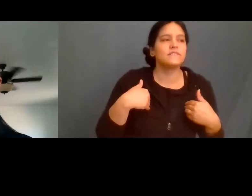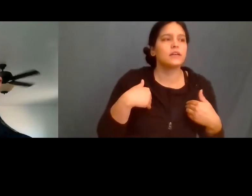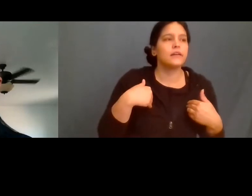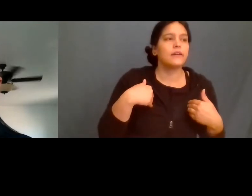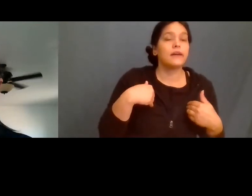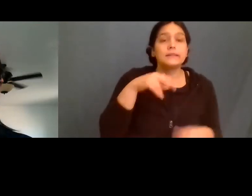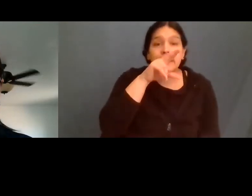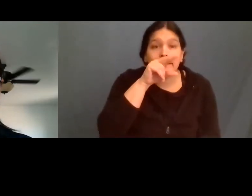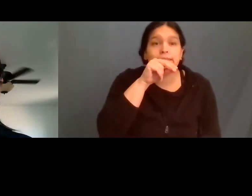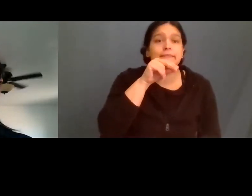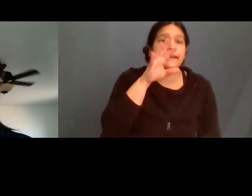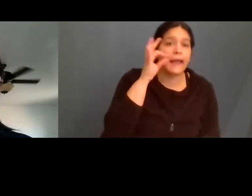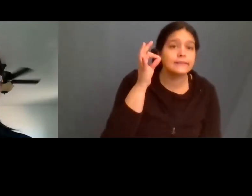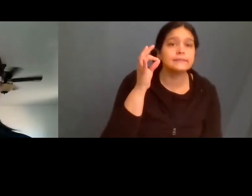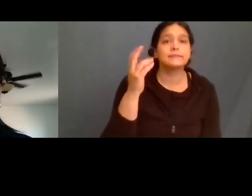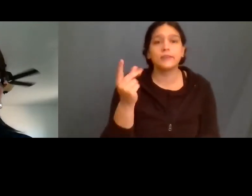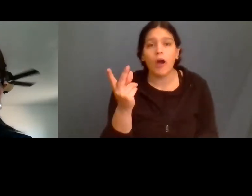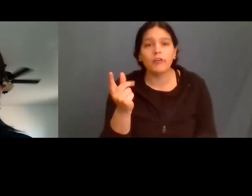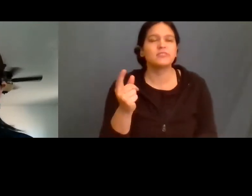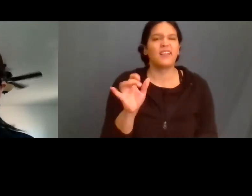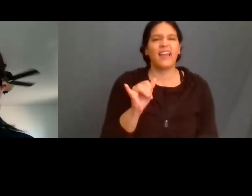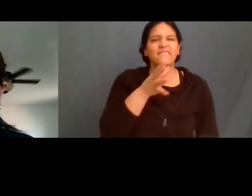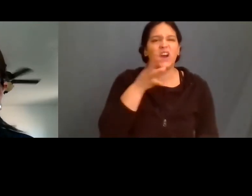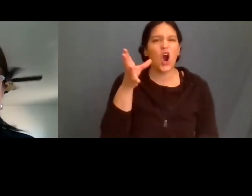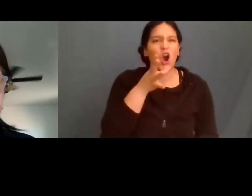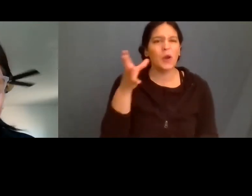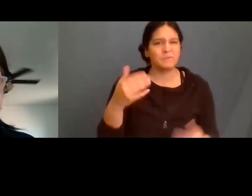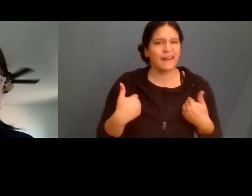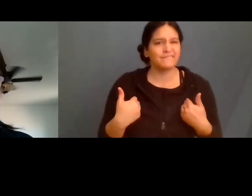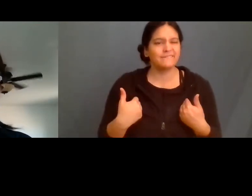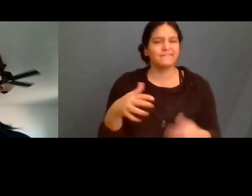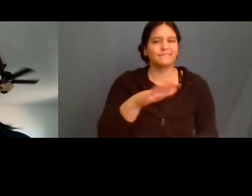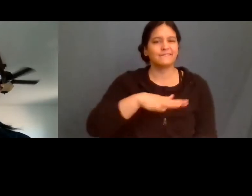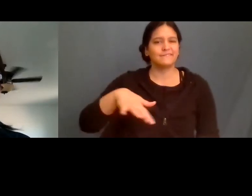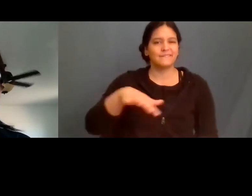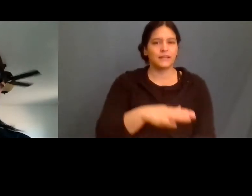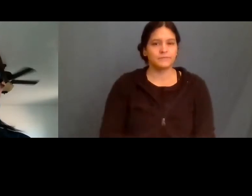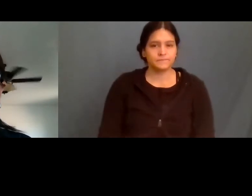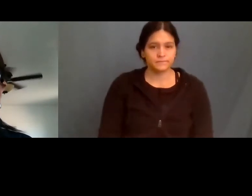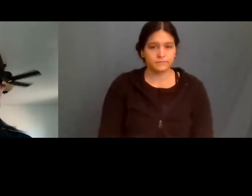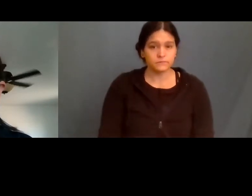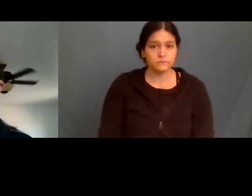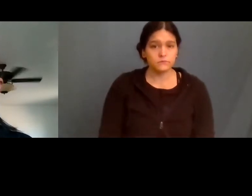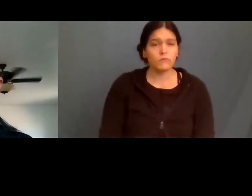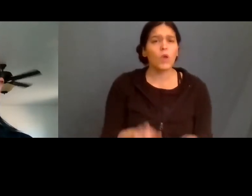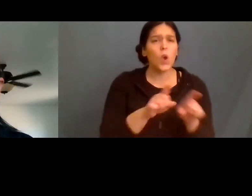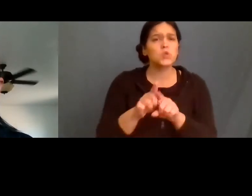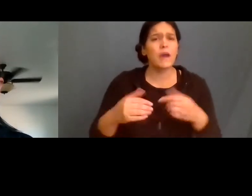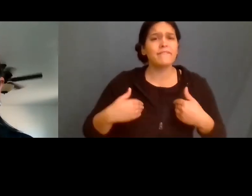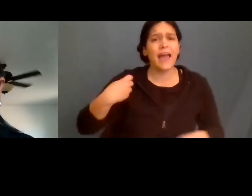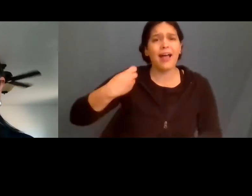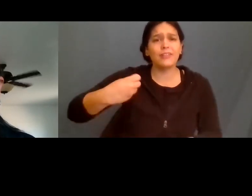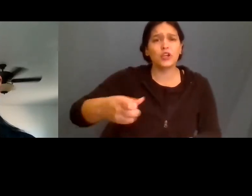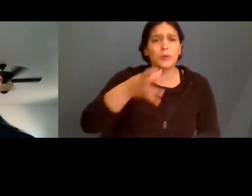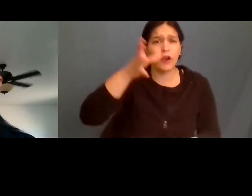dogs. There's like a little farm here. And I also have elder parents that live next door to